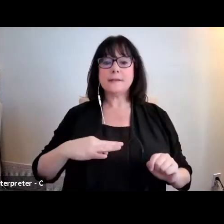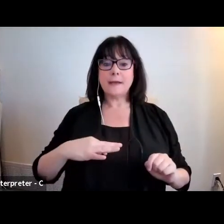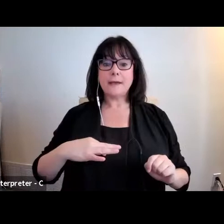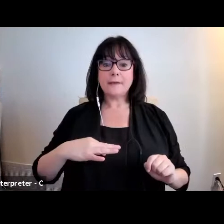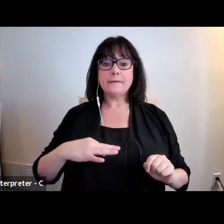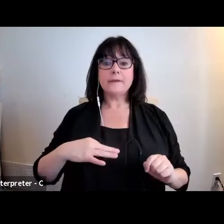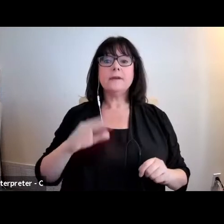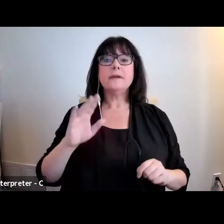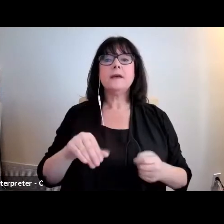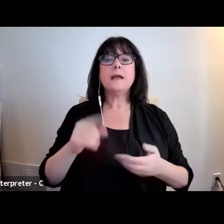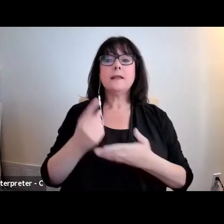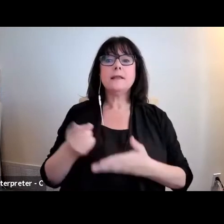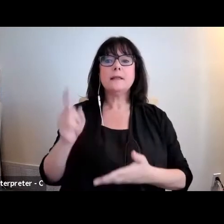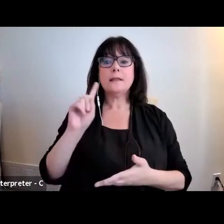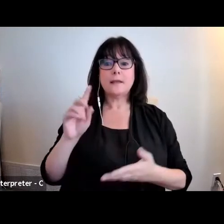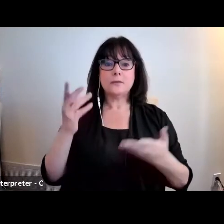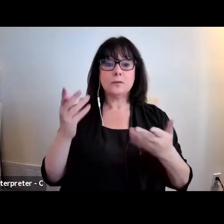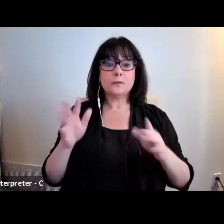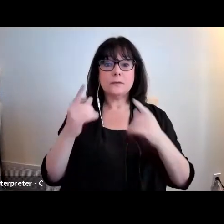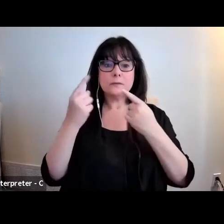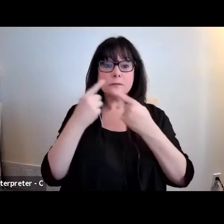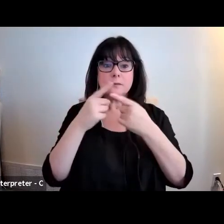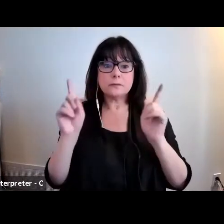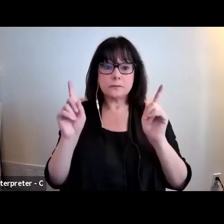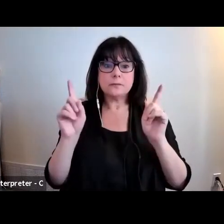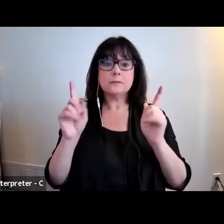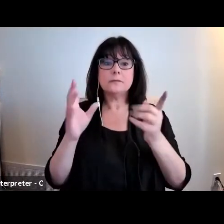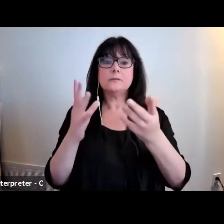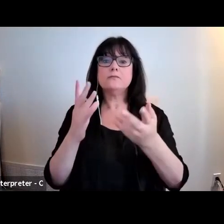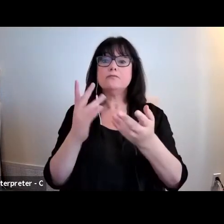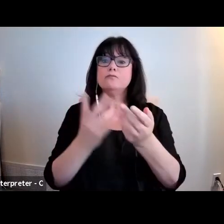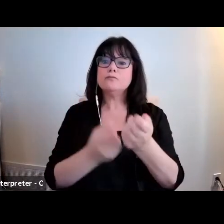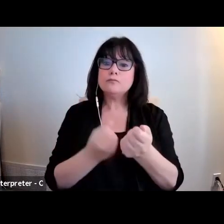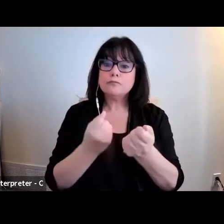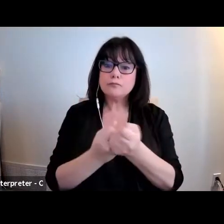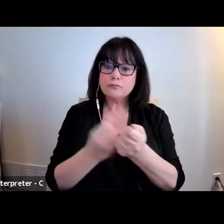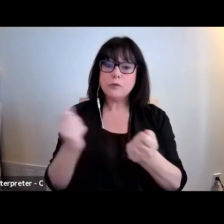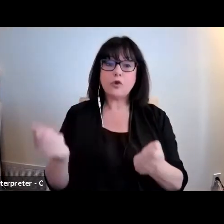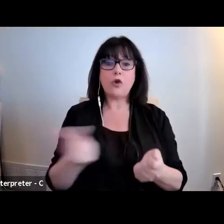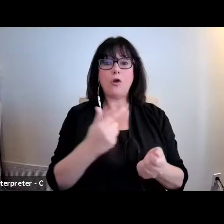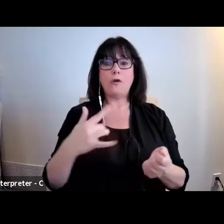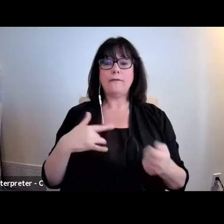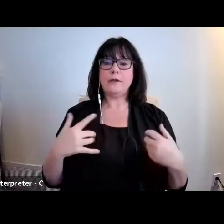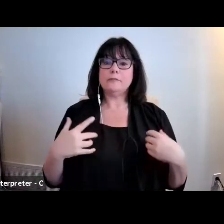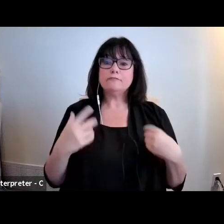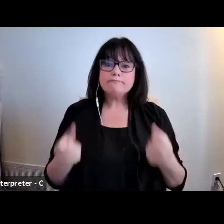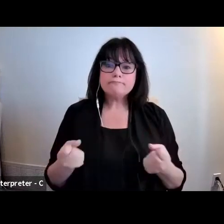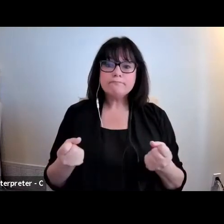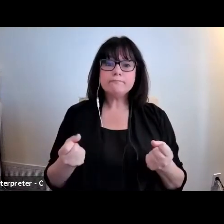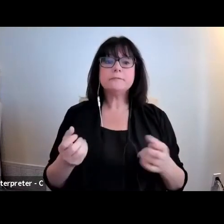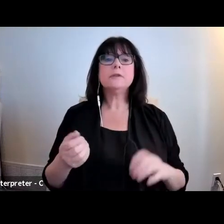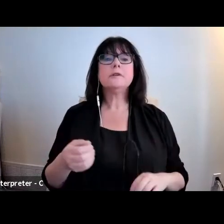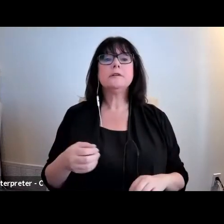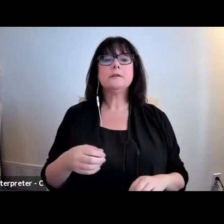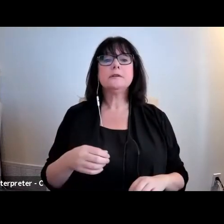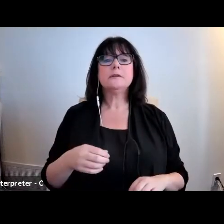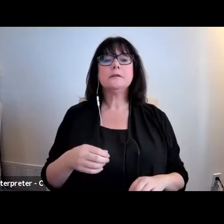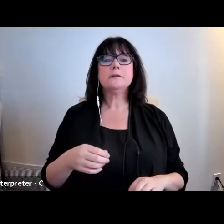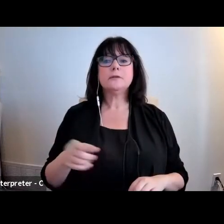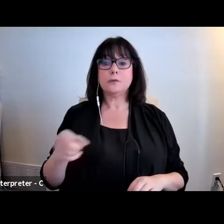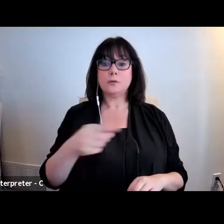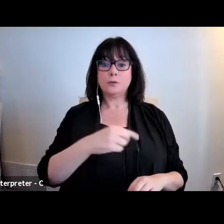announced last week to help support the well-being of all of us. You will have received an email